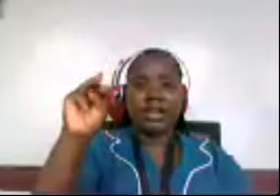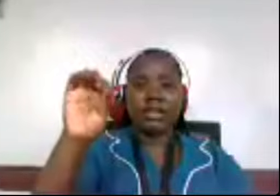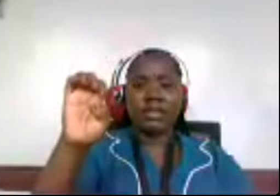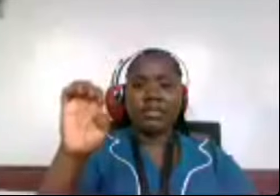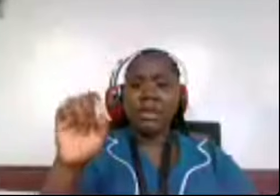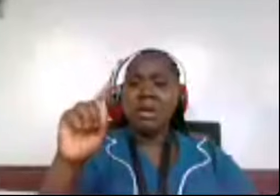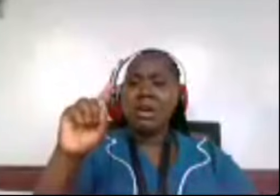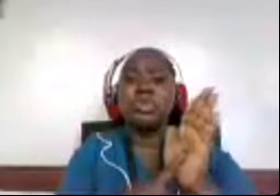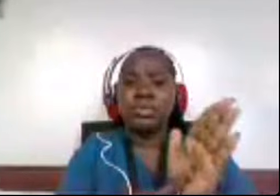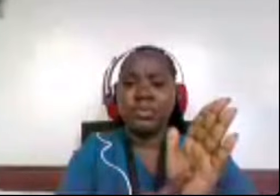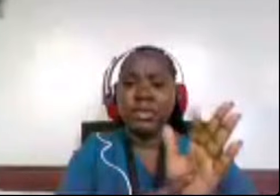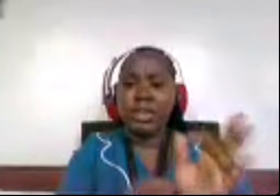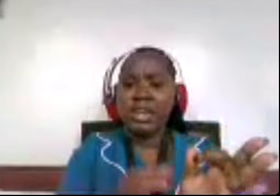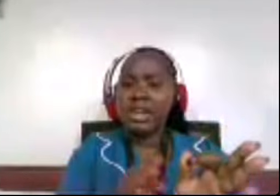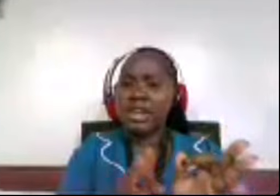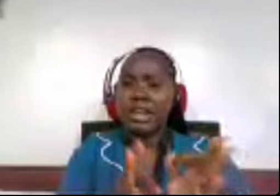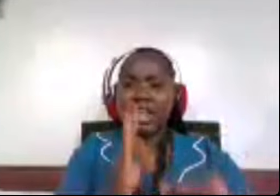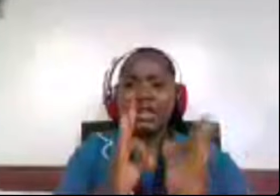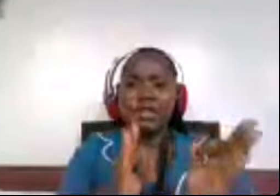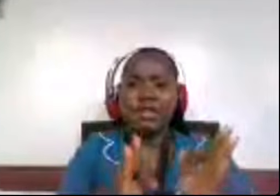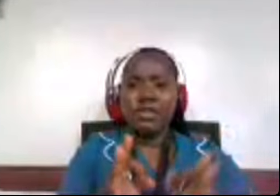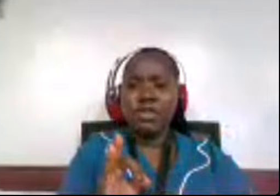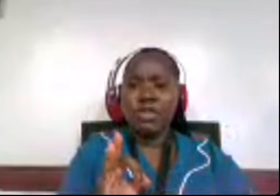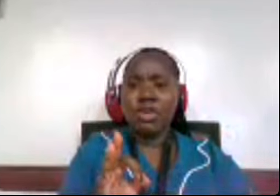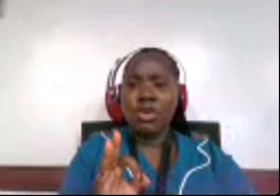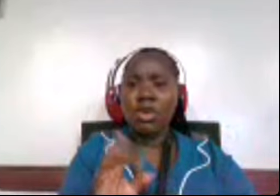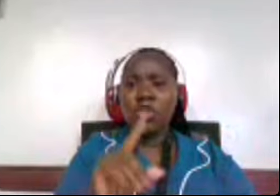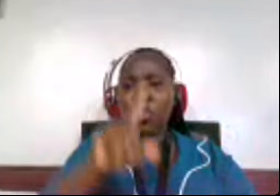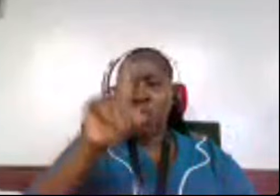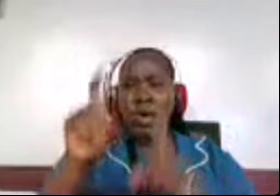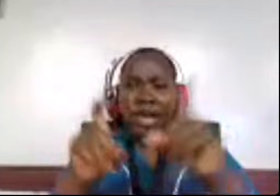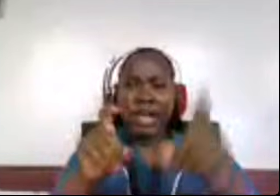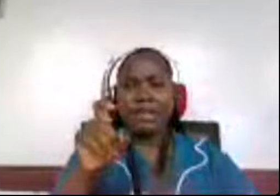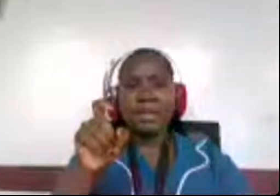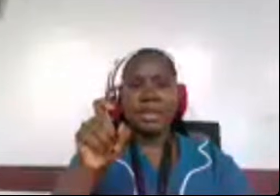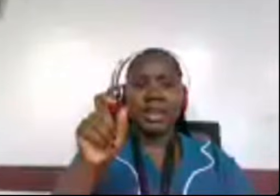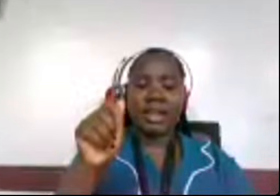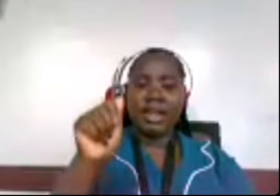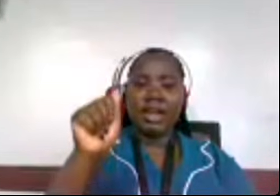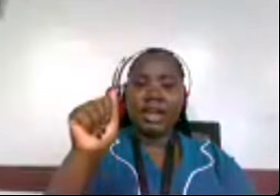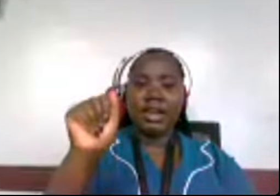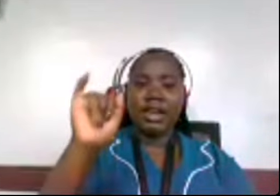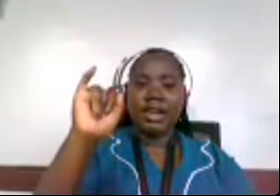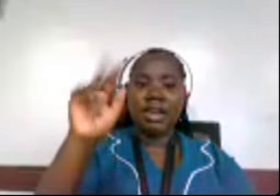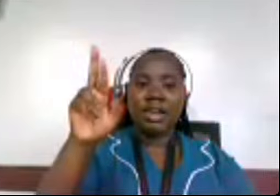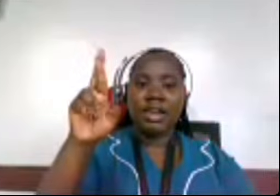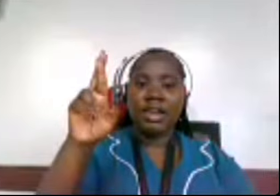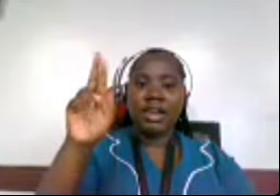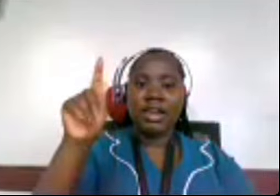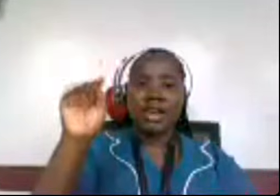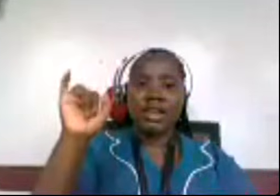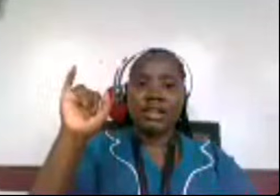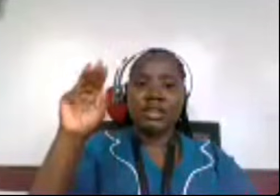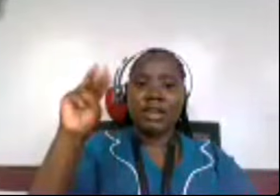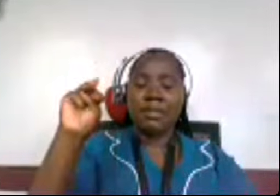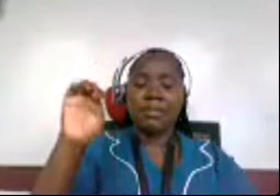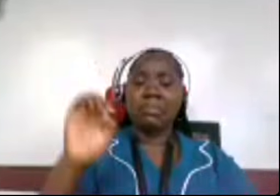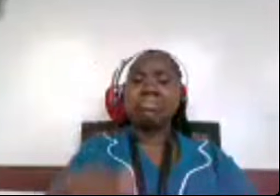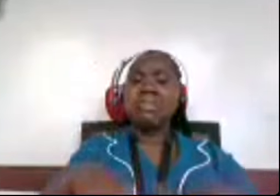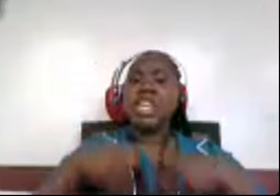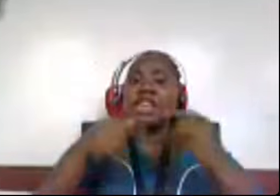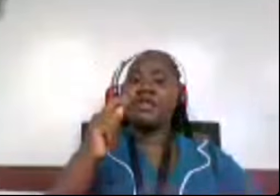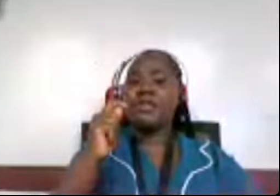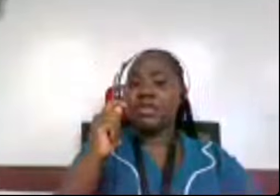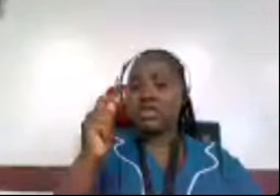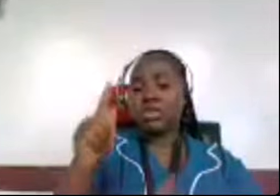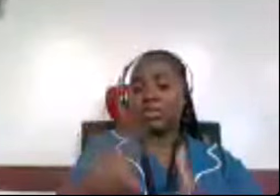claiming airtime as an expense, we will give a breakdown to have a total. Then apart from that, you can